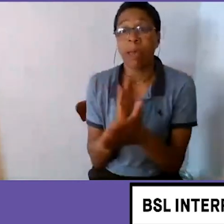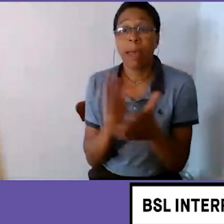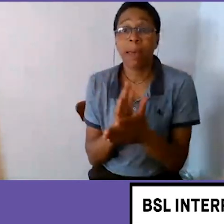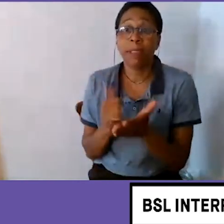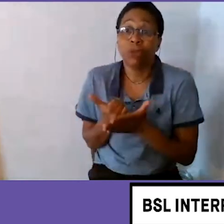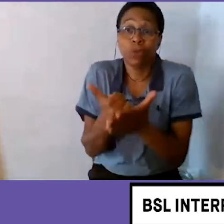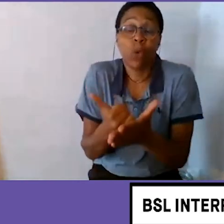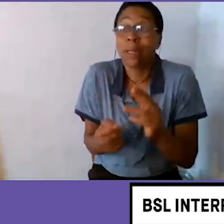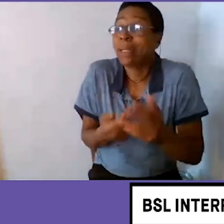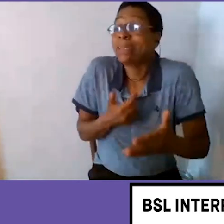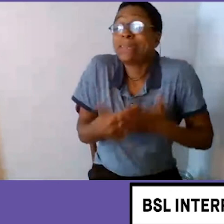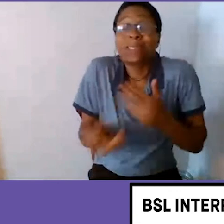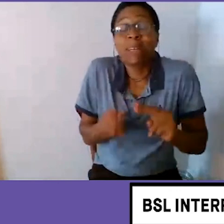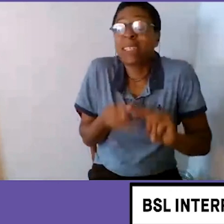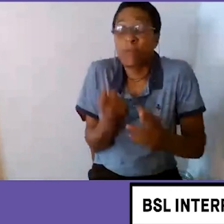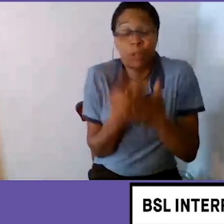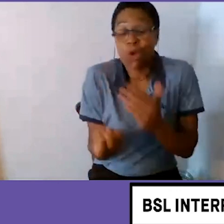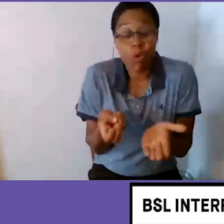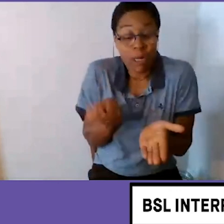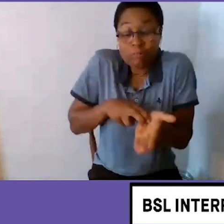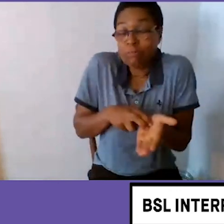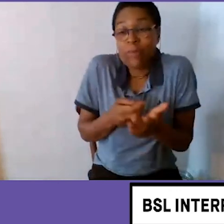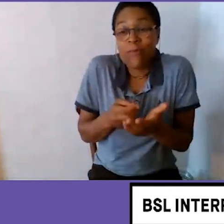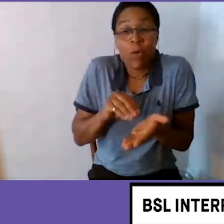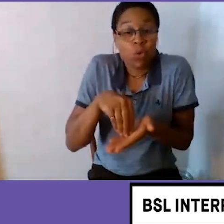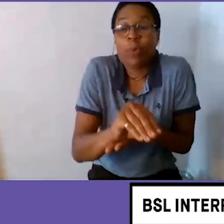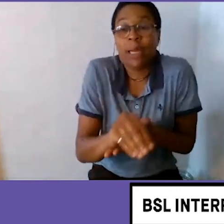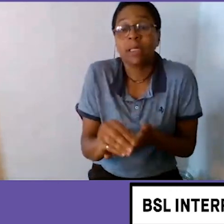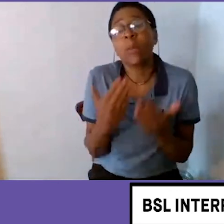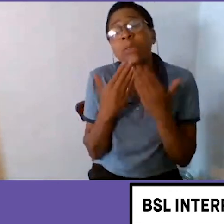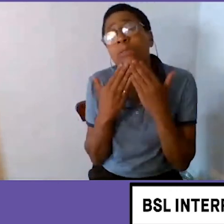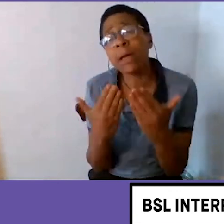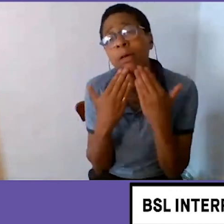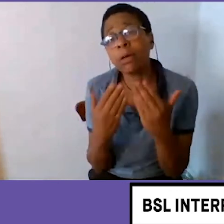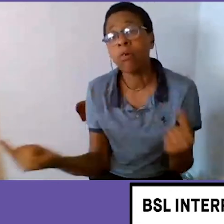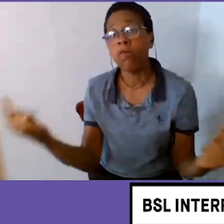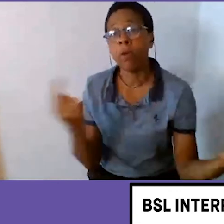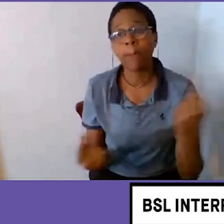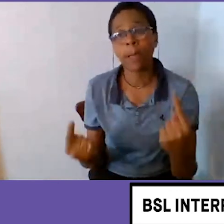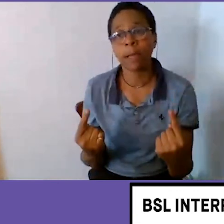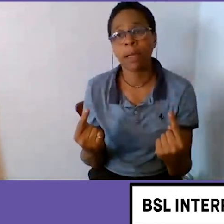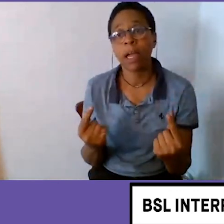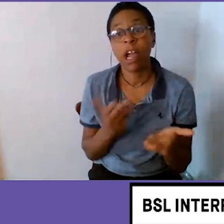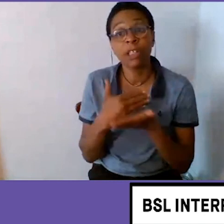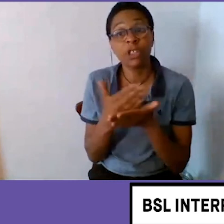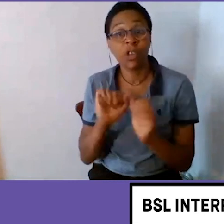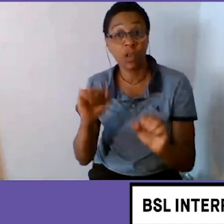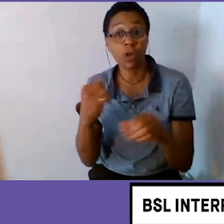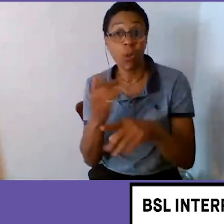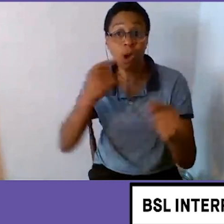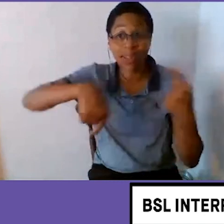for subscriptions, which we will. So thank you for bringing these platforms to audiences